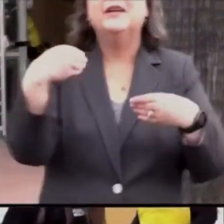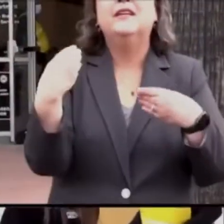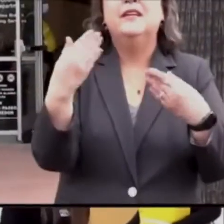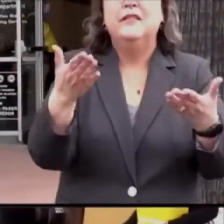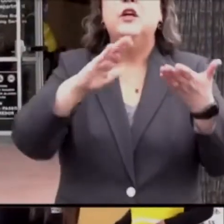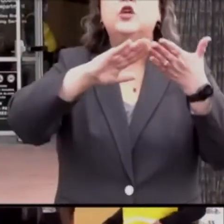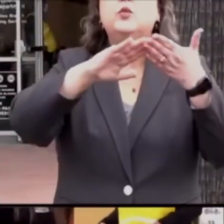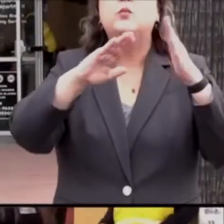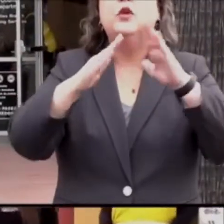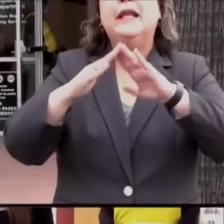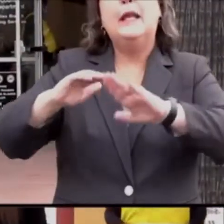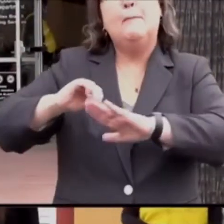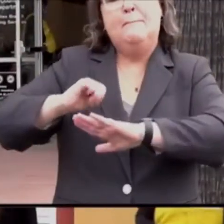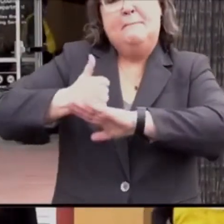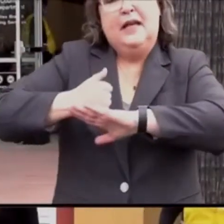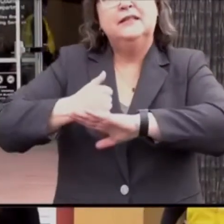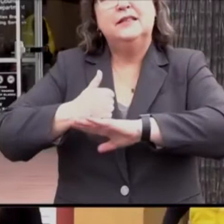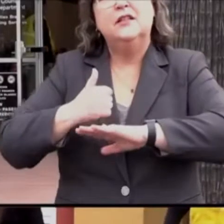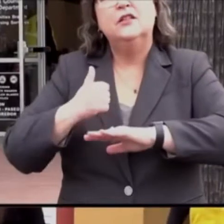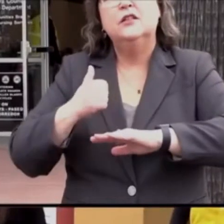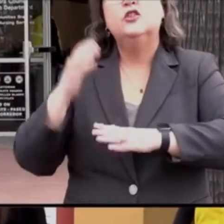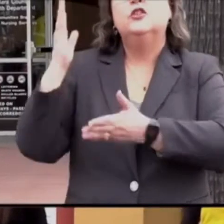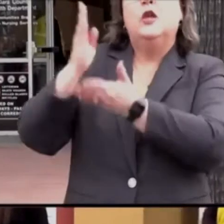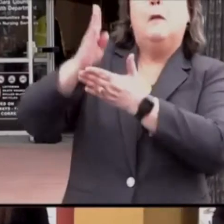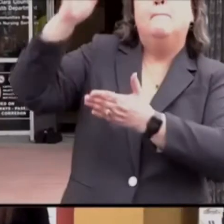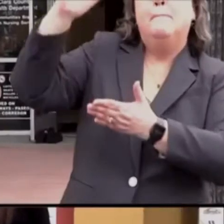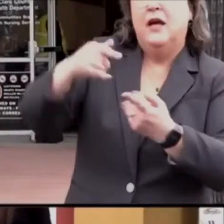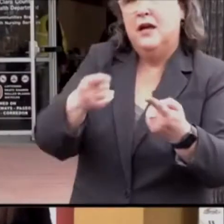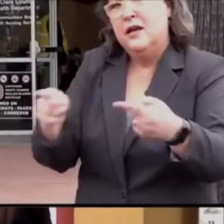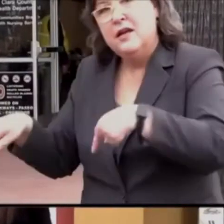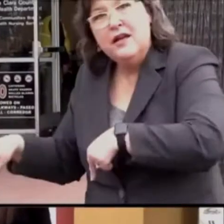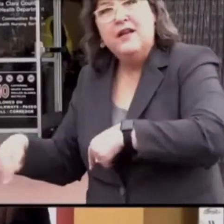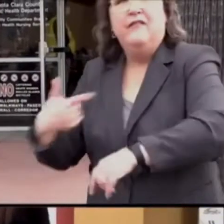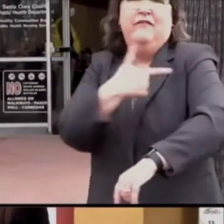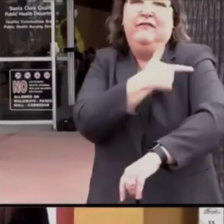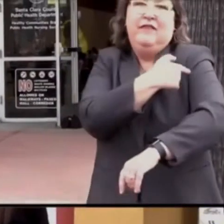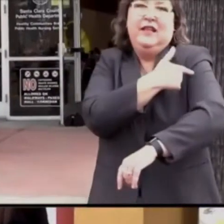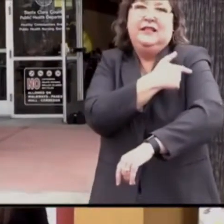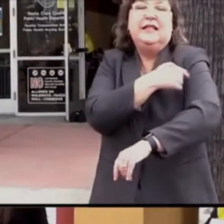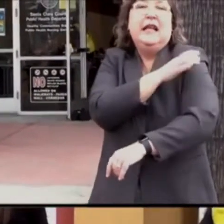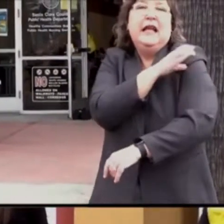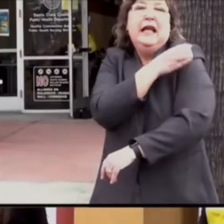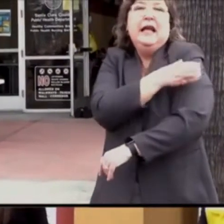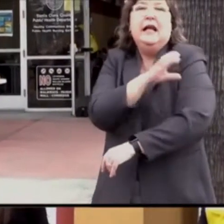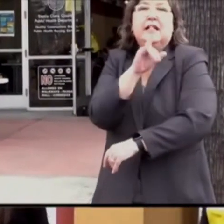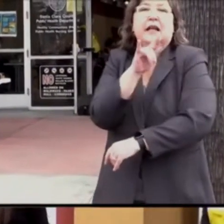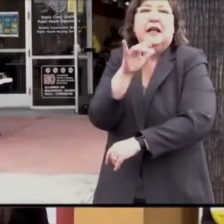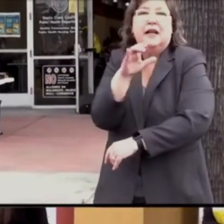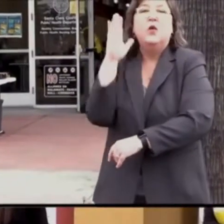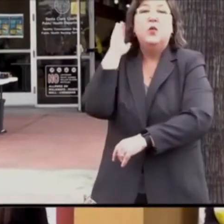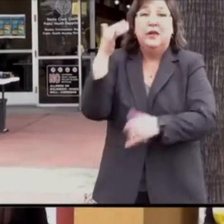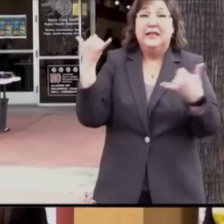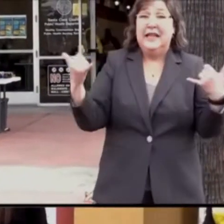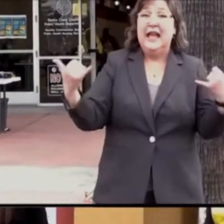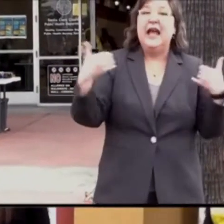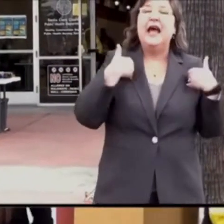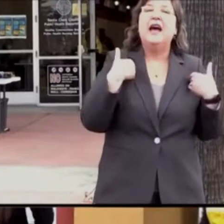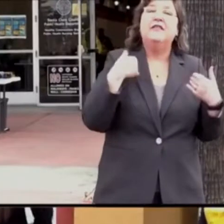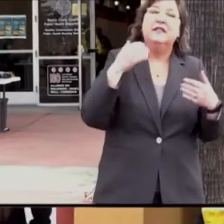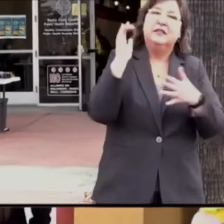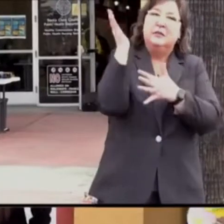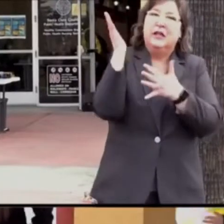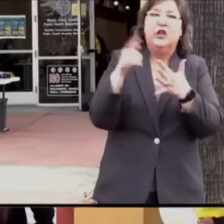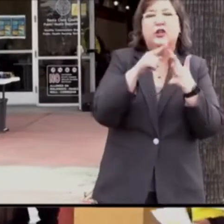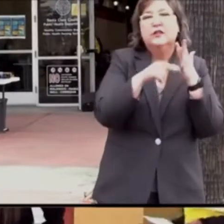community-based drop-in vaccine clinic. Today, we'll be joined by the following speakers. Santa Clara County Supervisor Cindy Chavez,